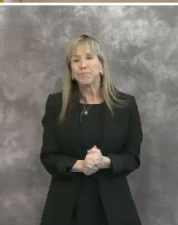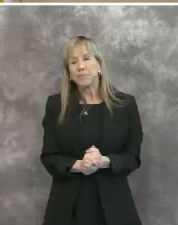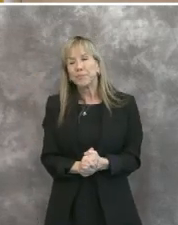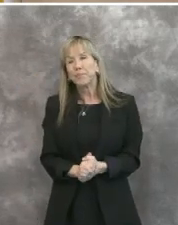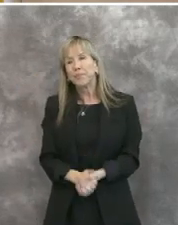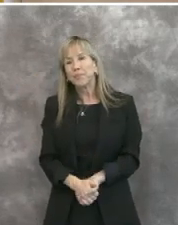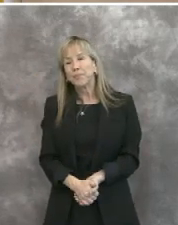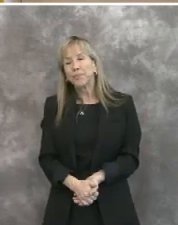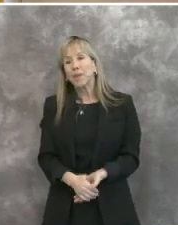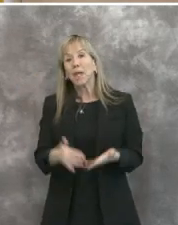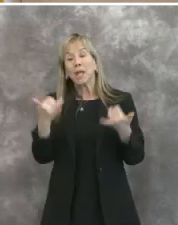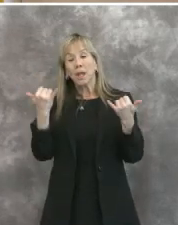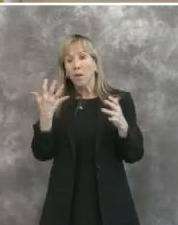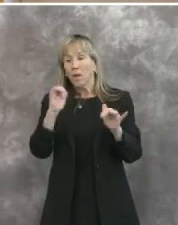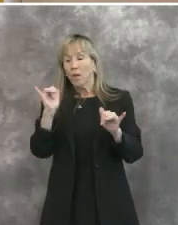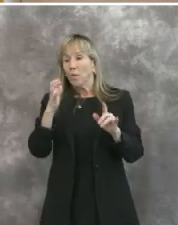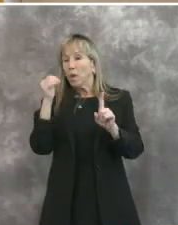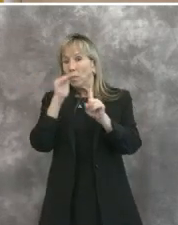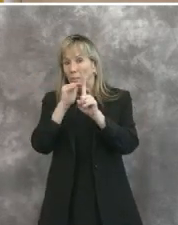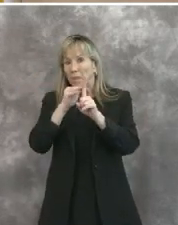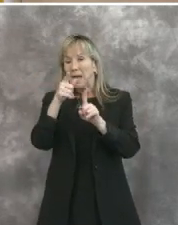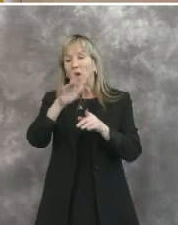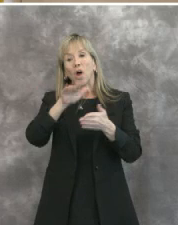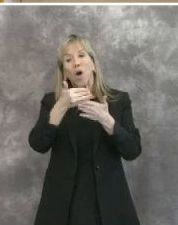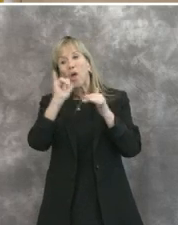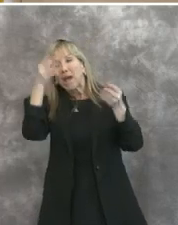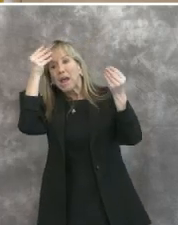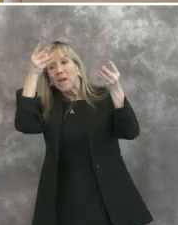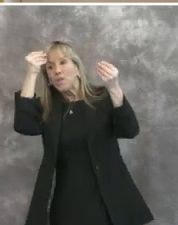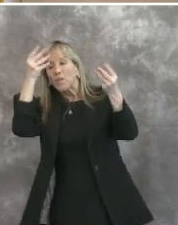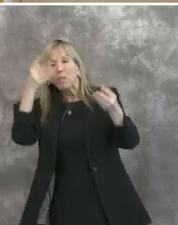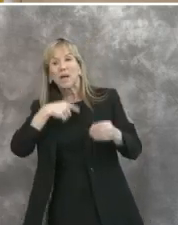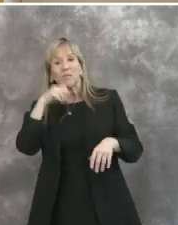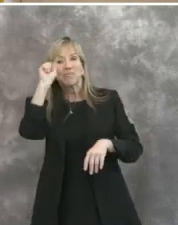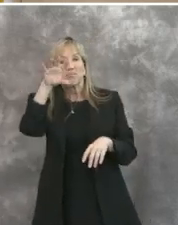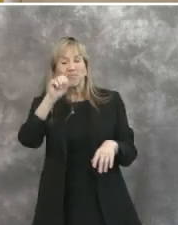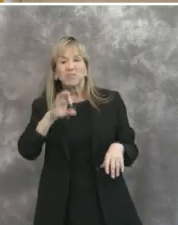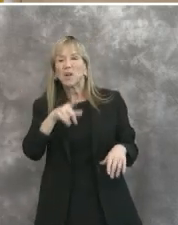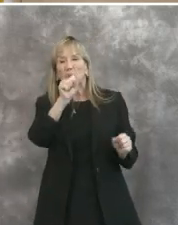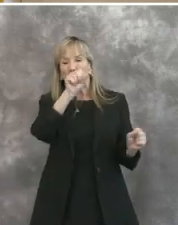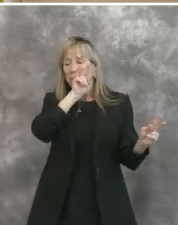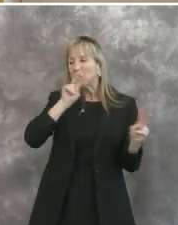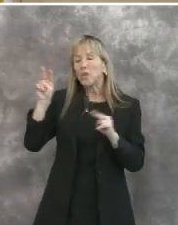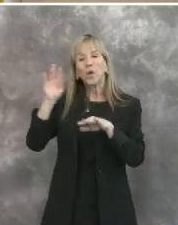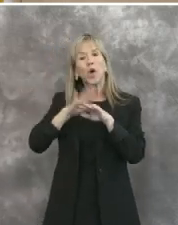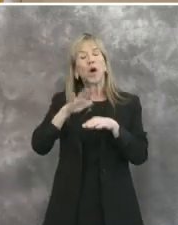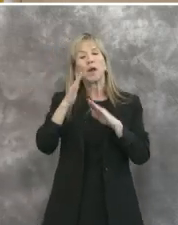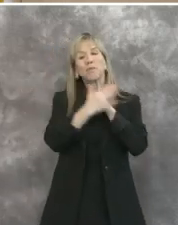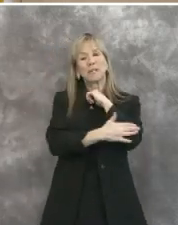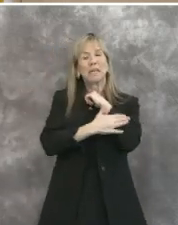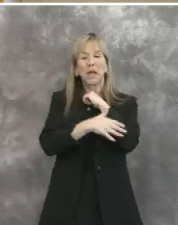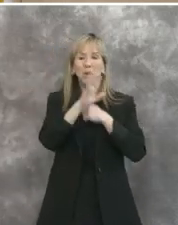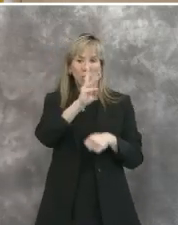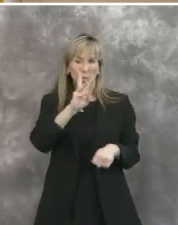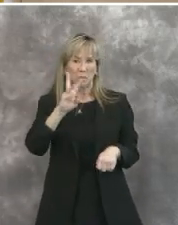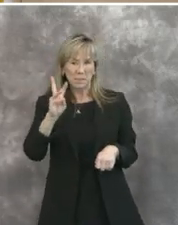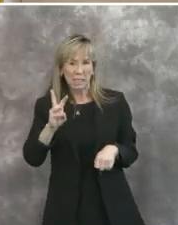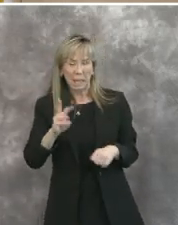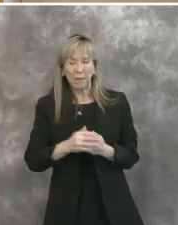died. As a reminder, all of our demographic information are on our county's website at